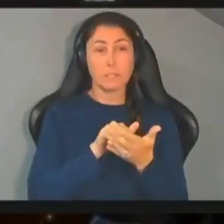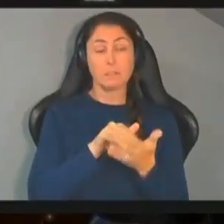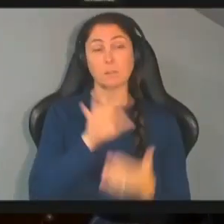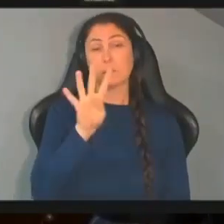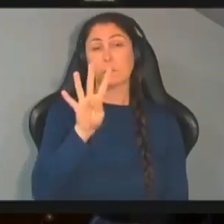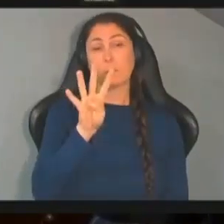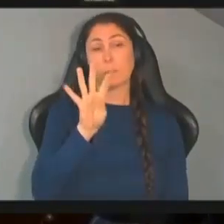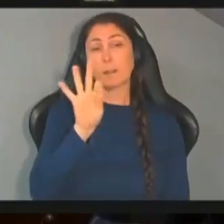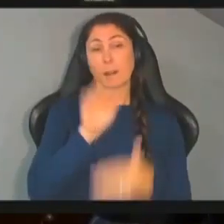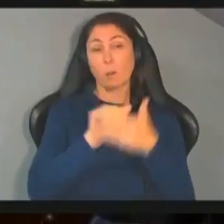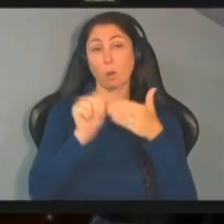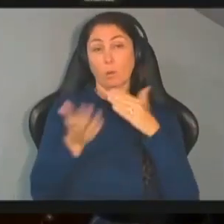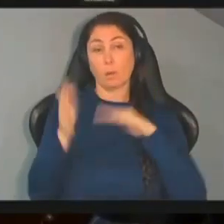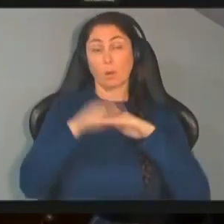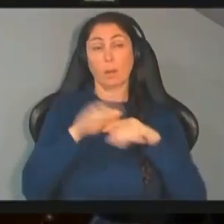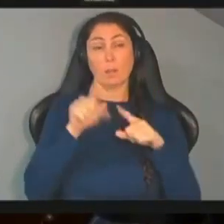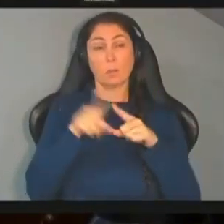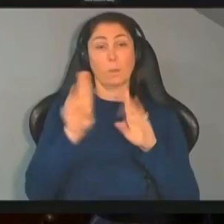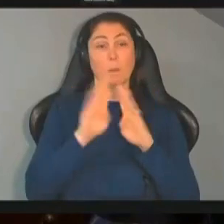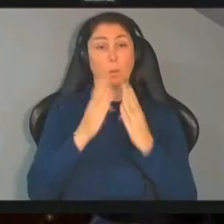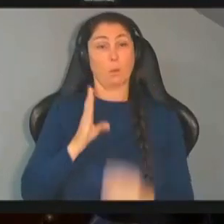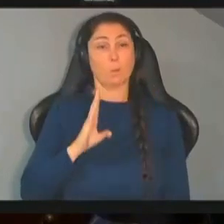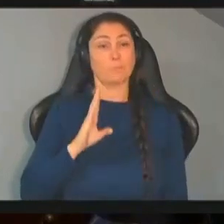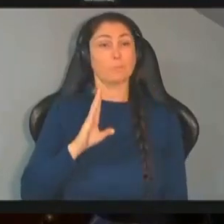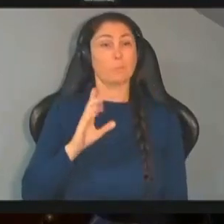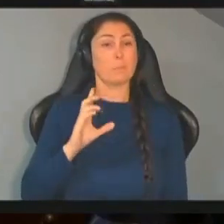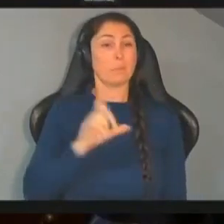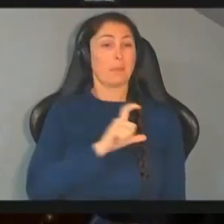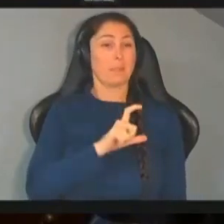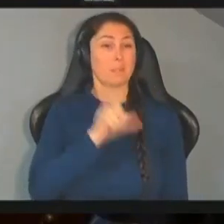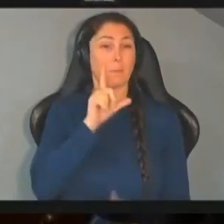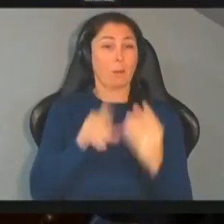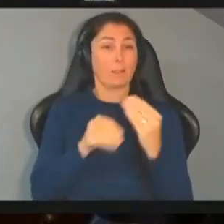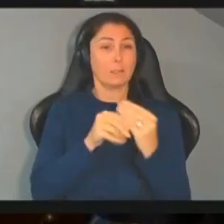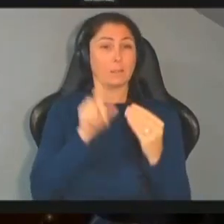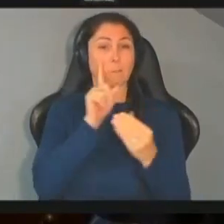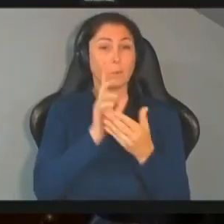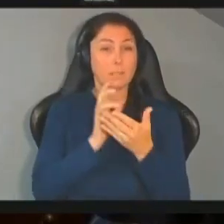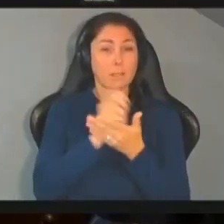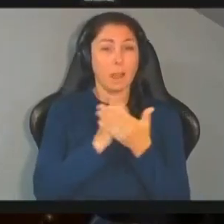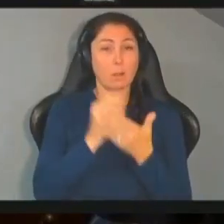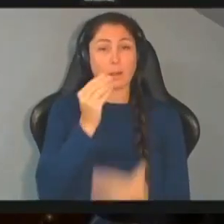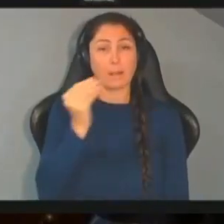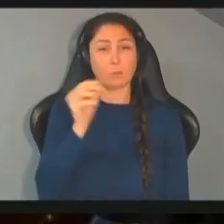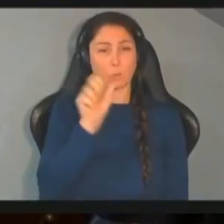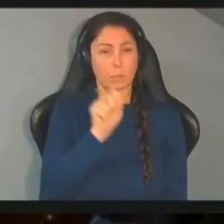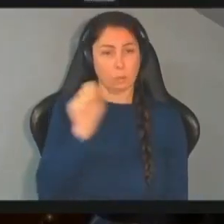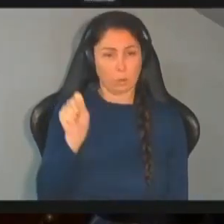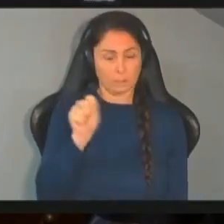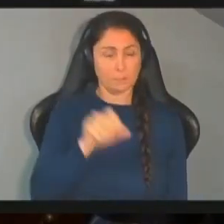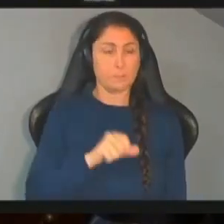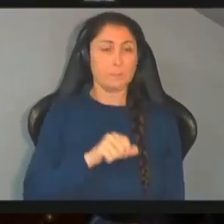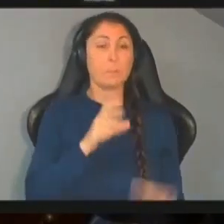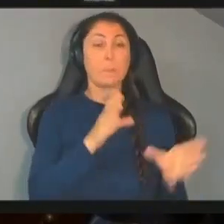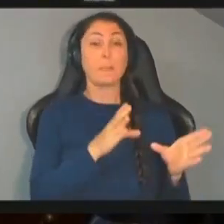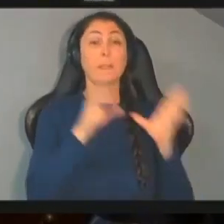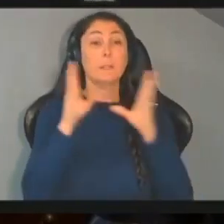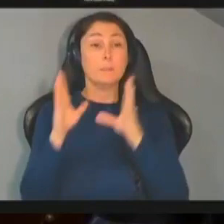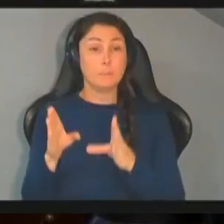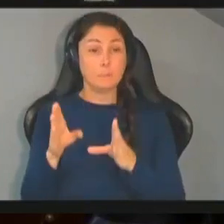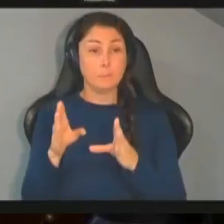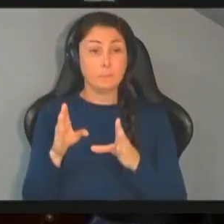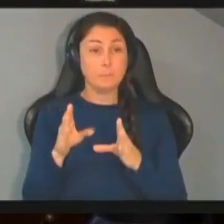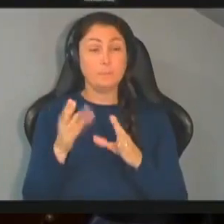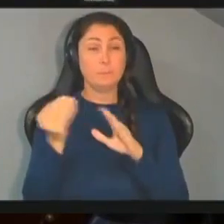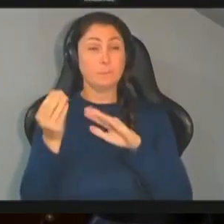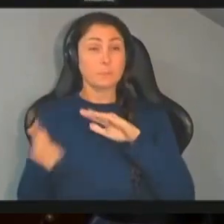$5,677,049 increase to the Bureau of Police for additional funding to salaries and Social Security, and an